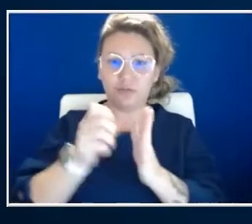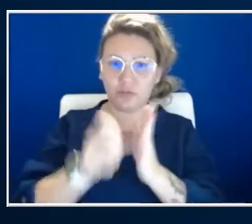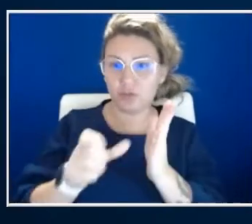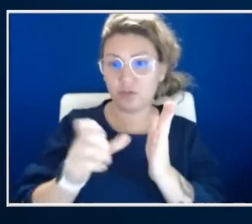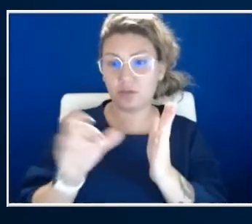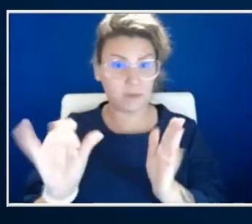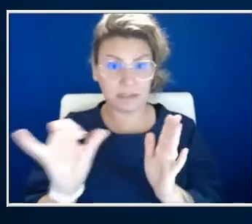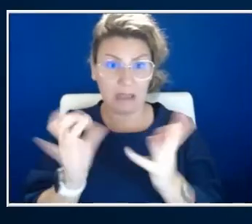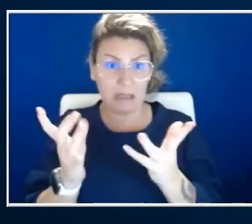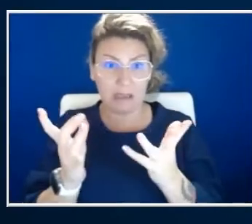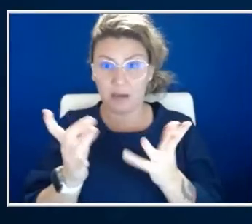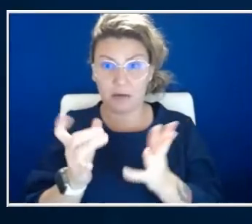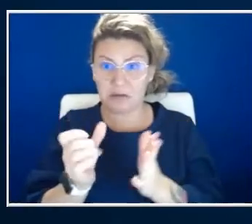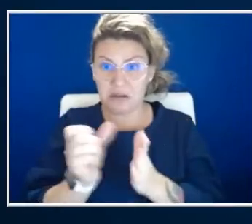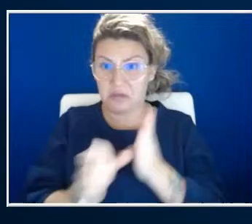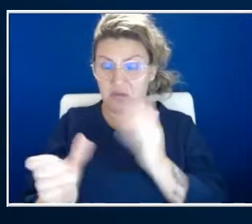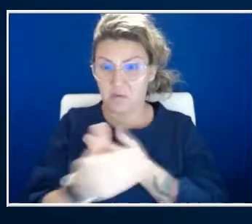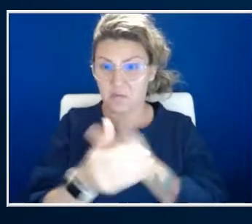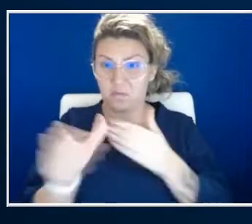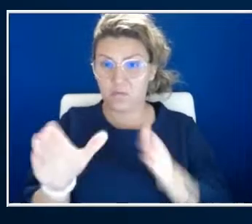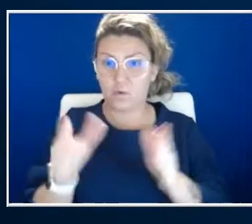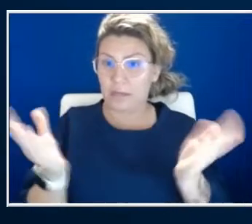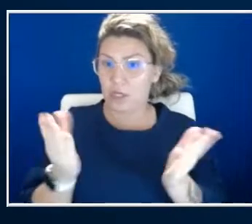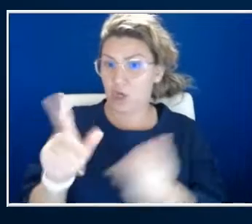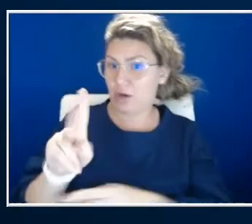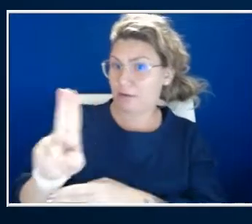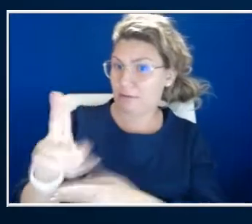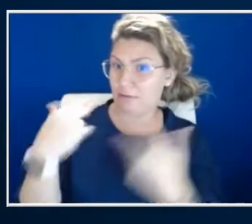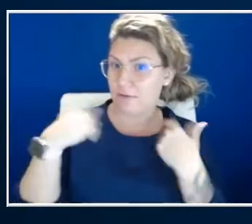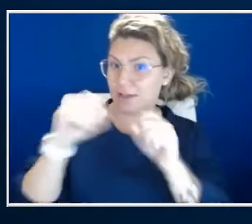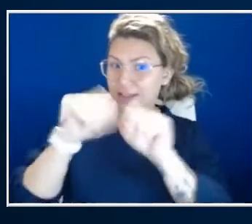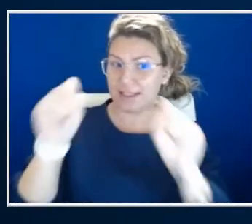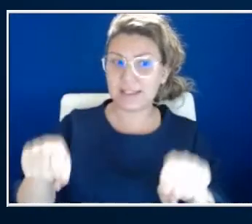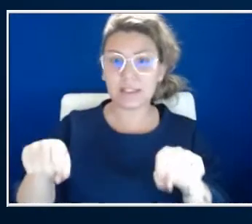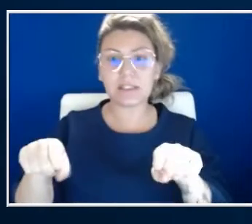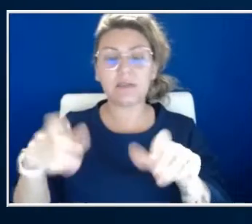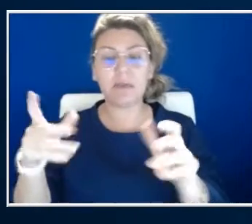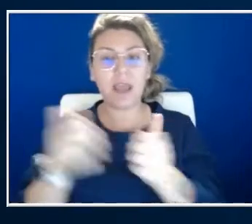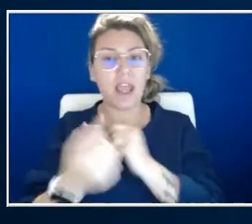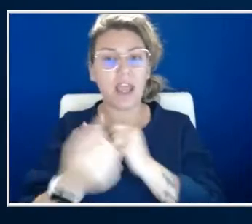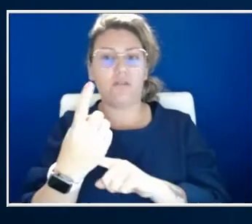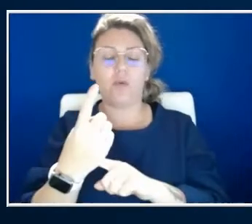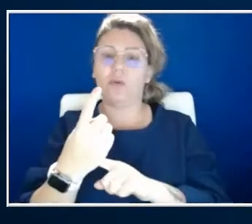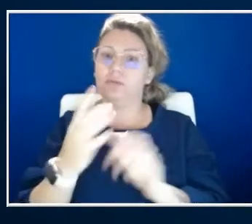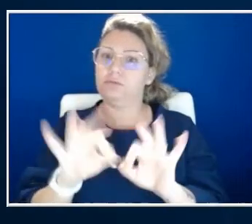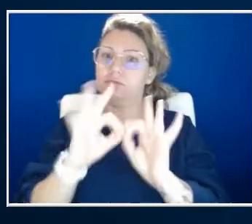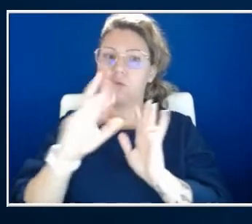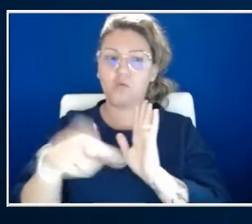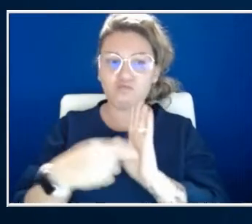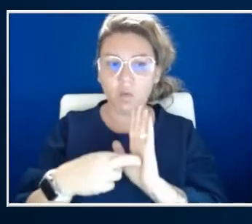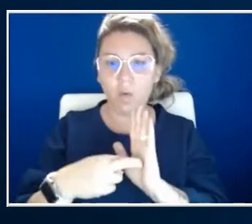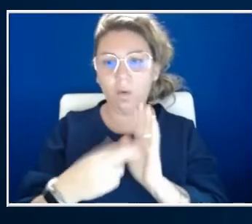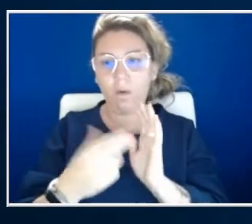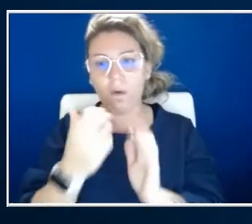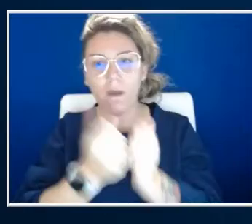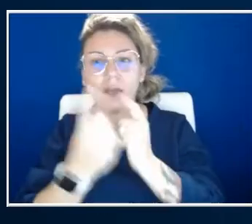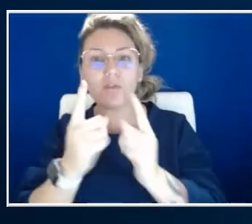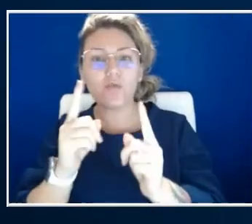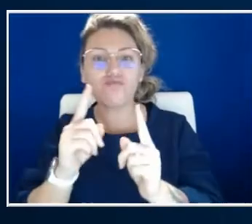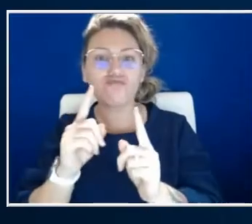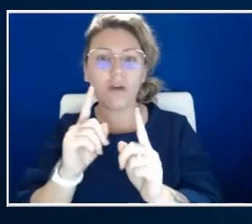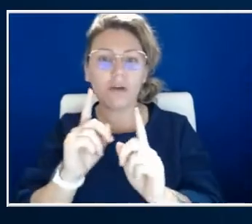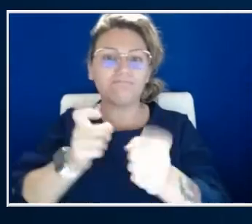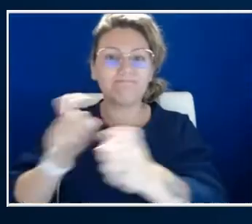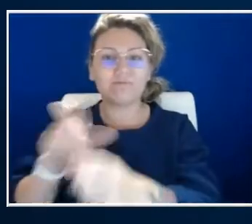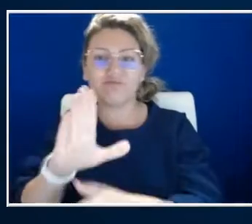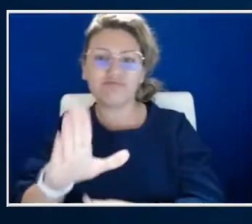the operating room here at the University of Kansas, and that's where, you know, everybody plays a role. Everybody sort of contributes their expertise,